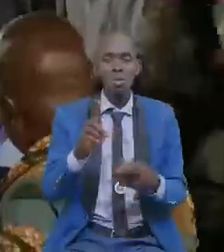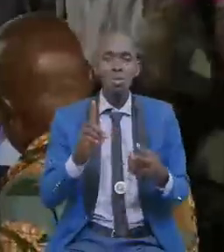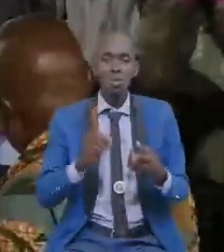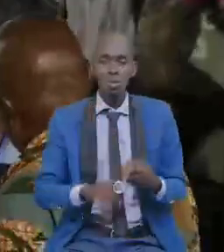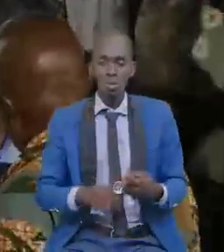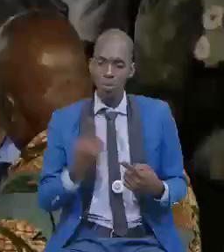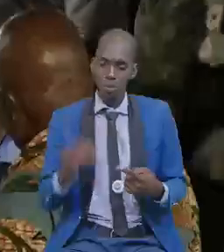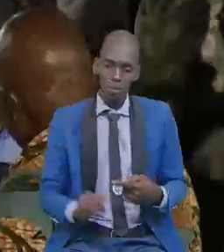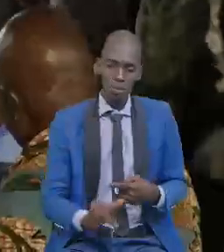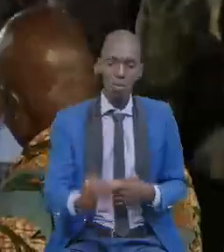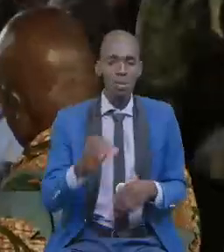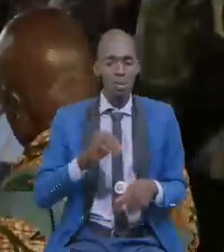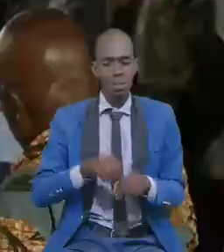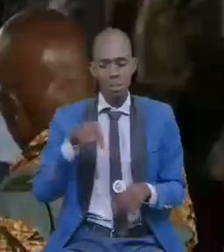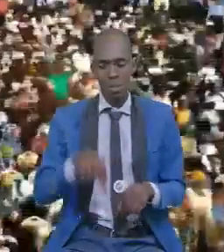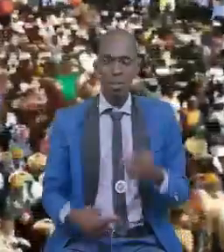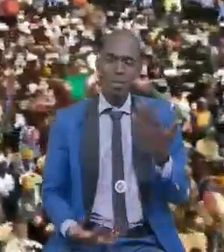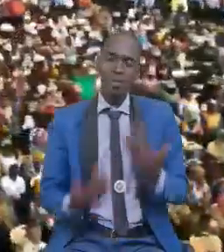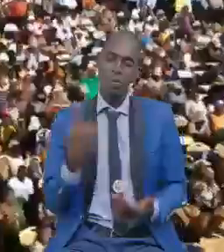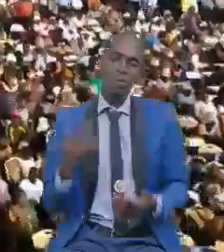forever and ever.